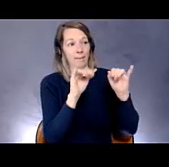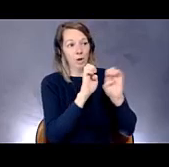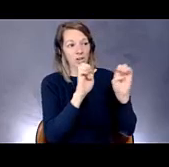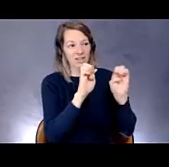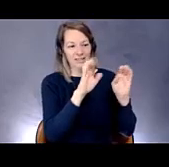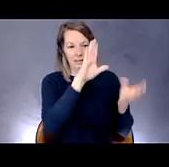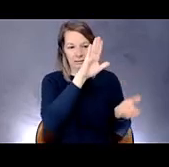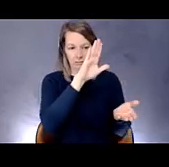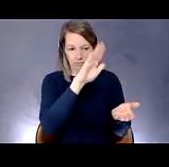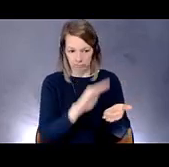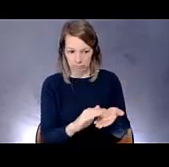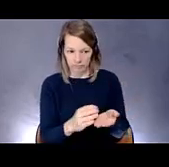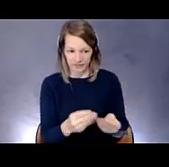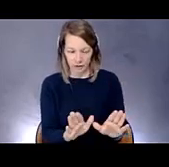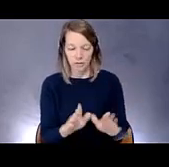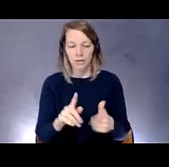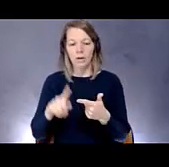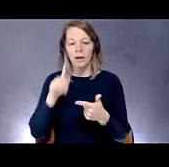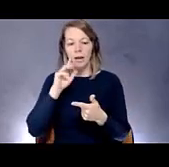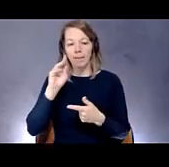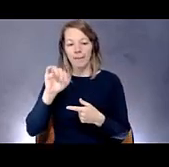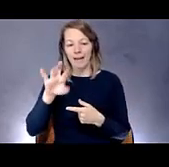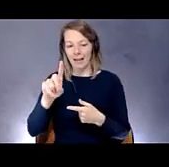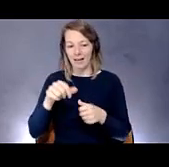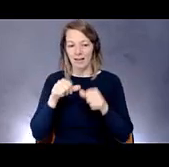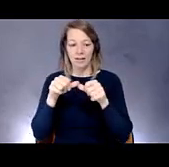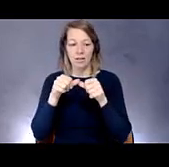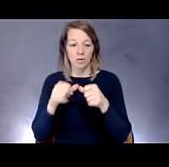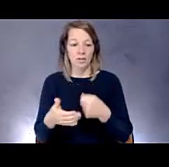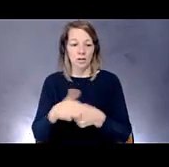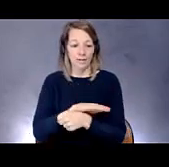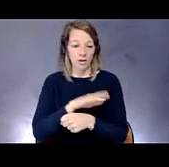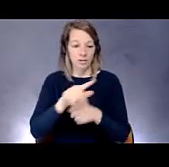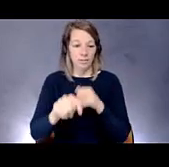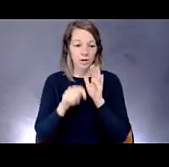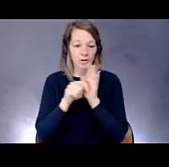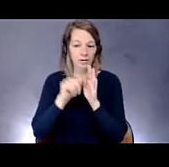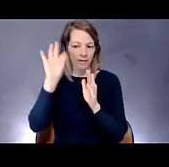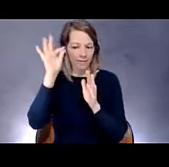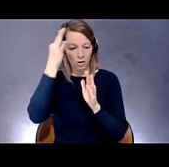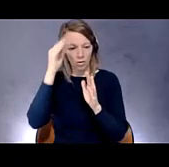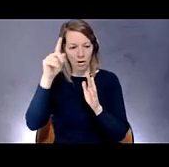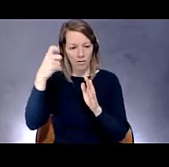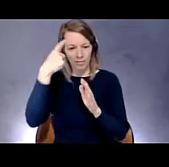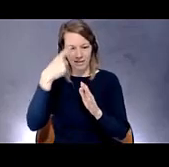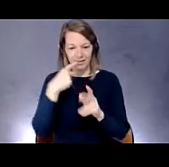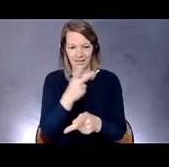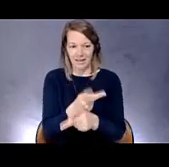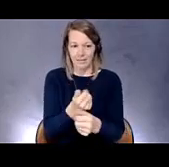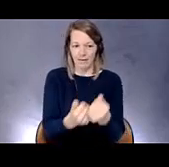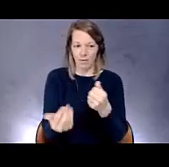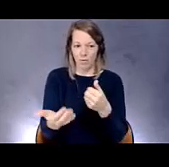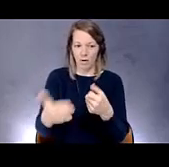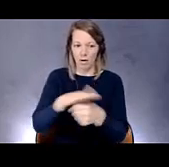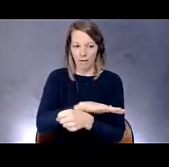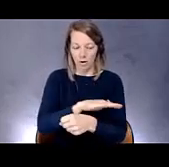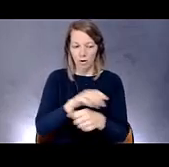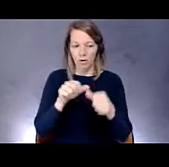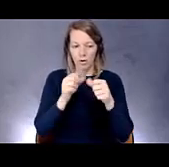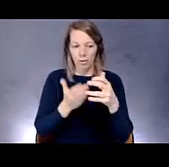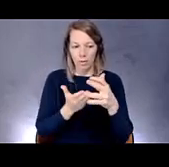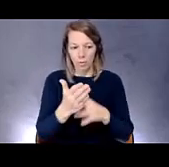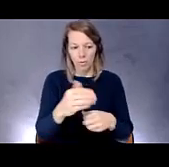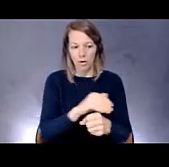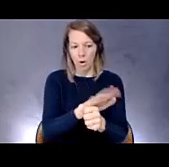Medicaid, the end of the continuous coverage period. As you know, the federal government has said, keep everybody covered through this COVID